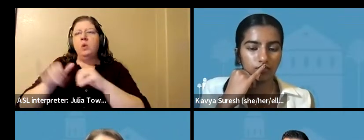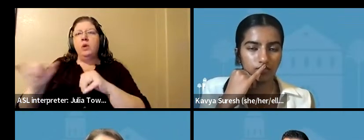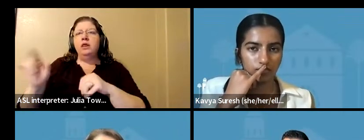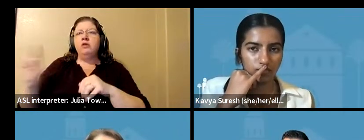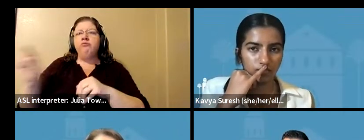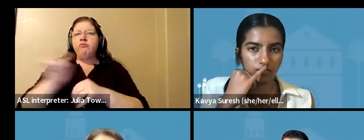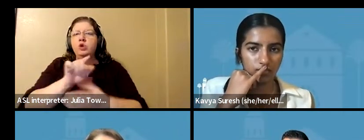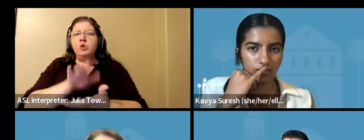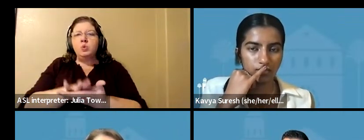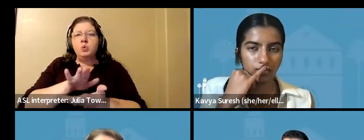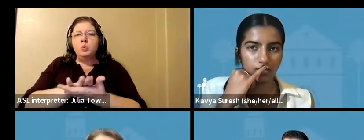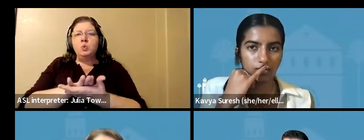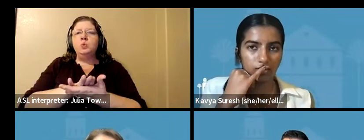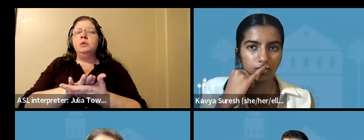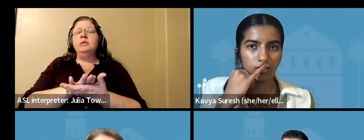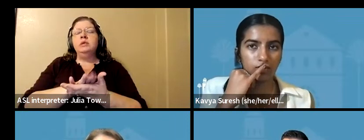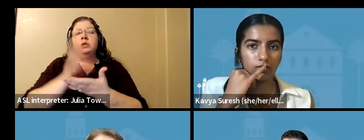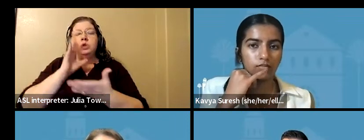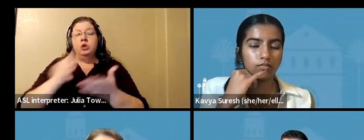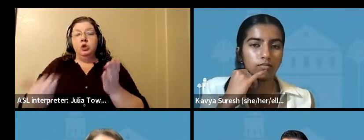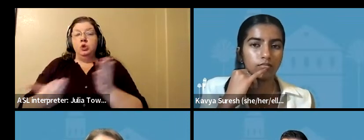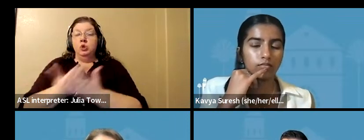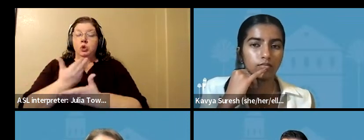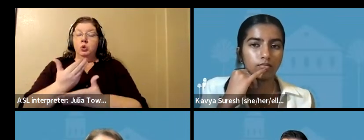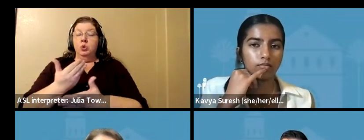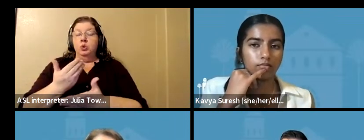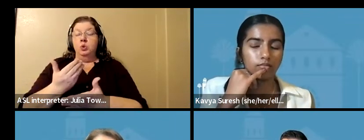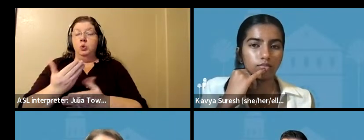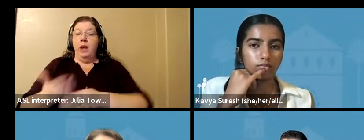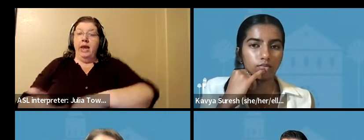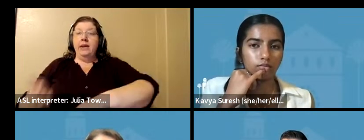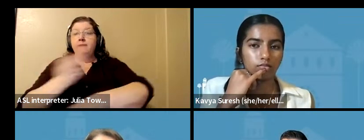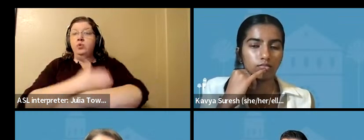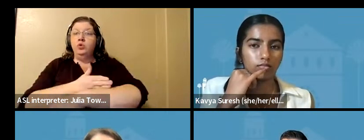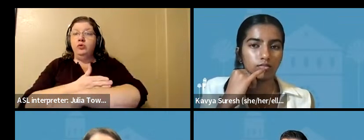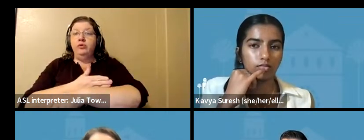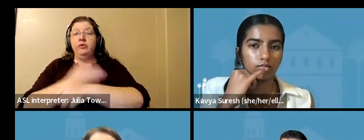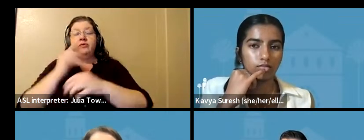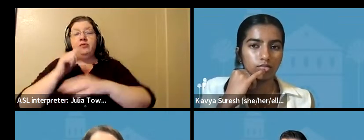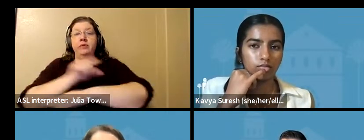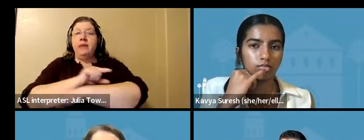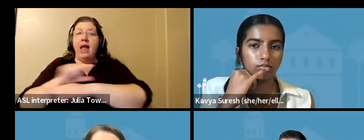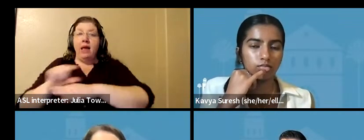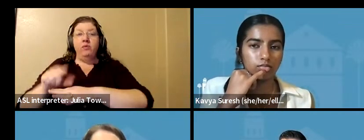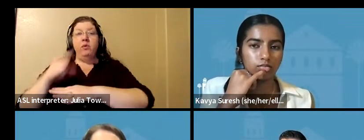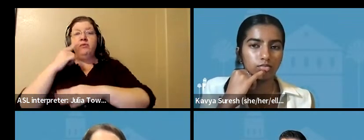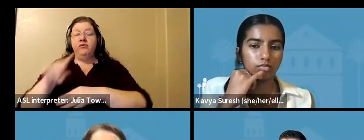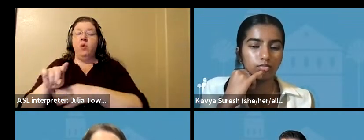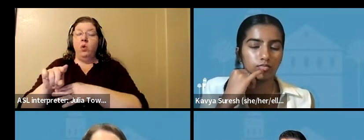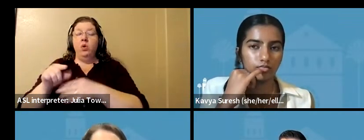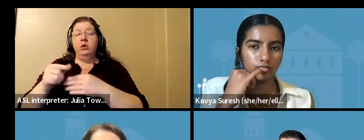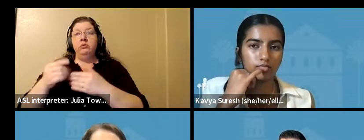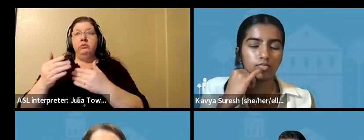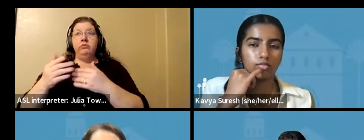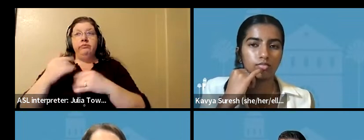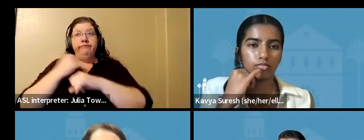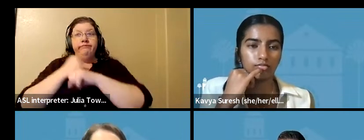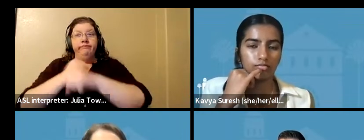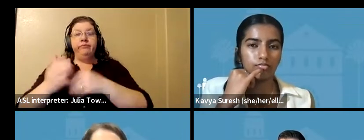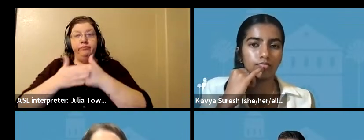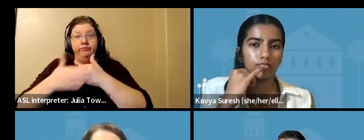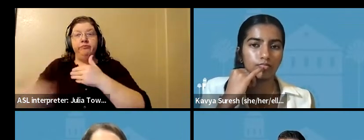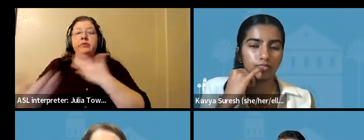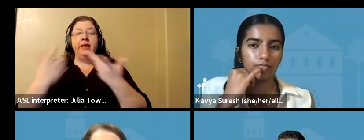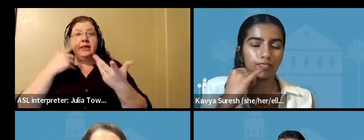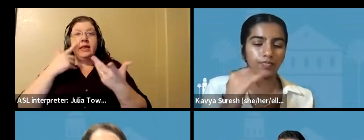as well, and bringing this new and improved platform forward. So thank you very much for doing that.